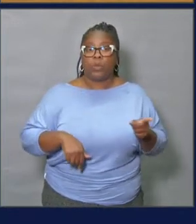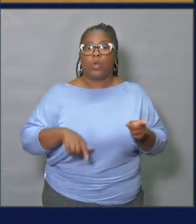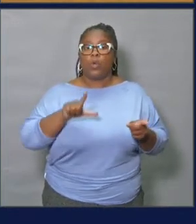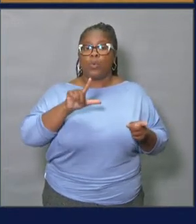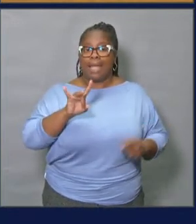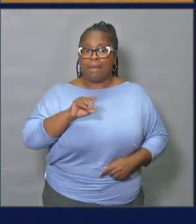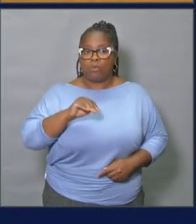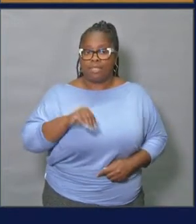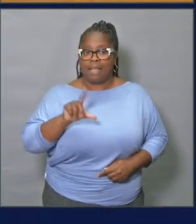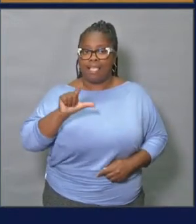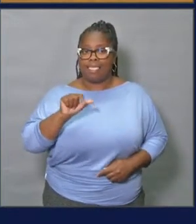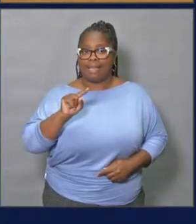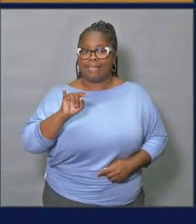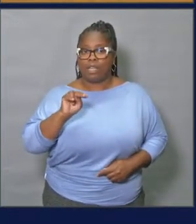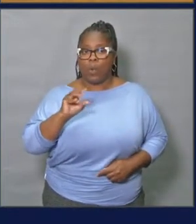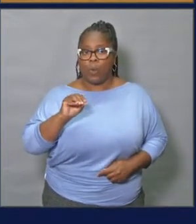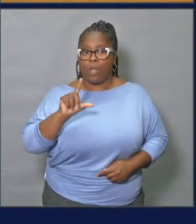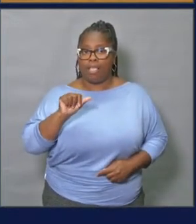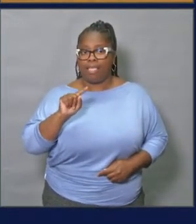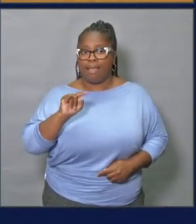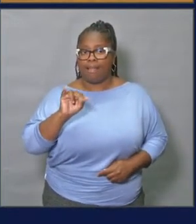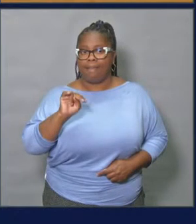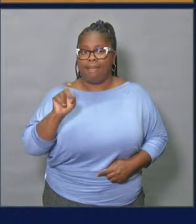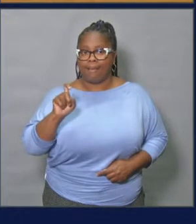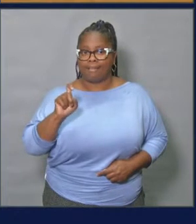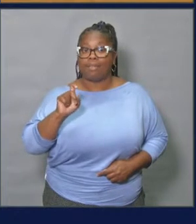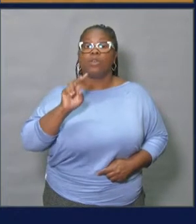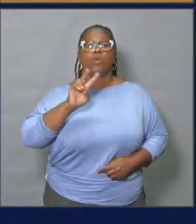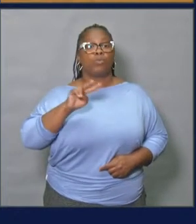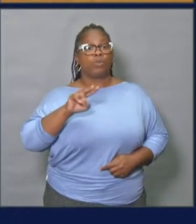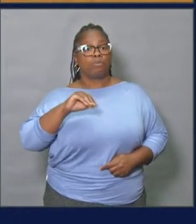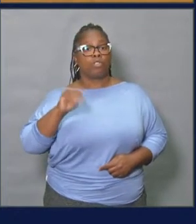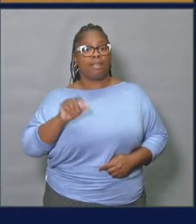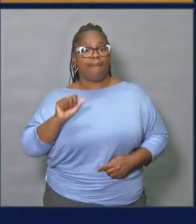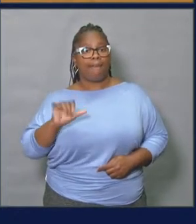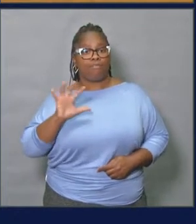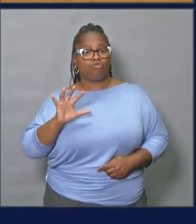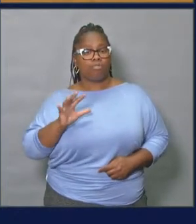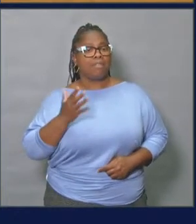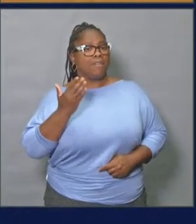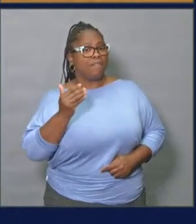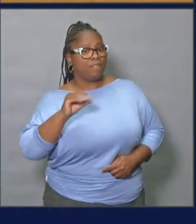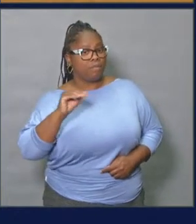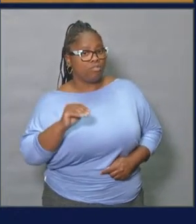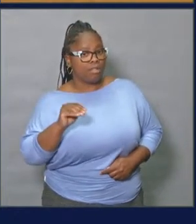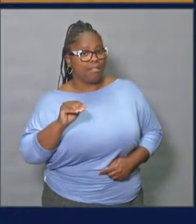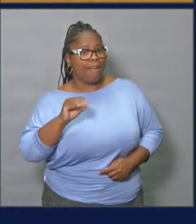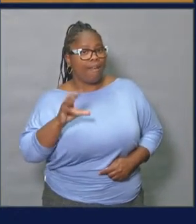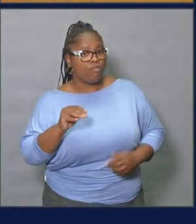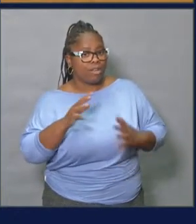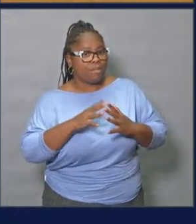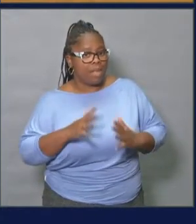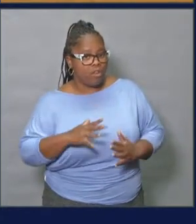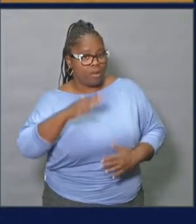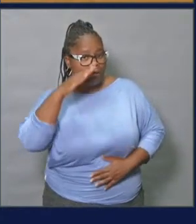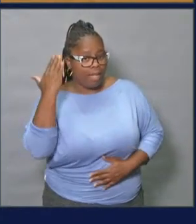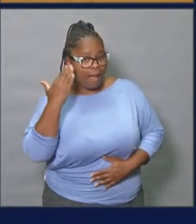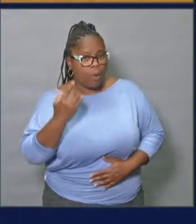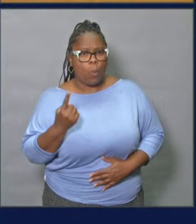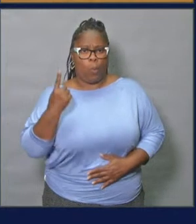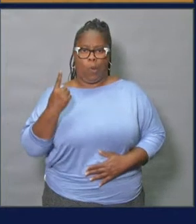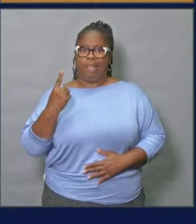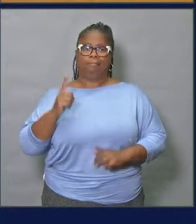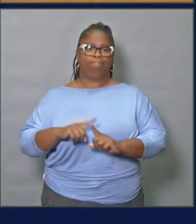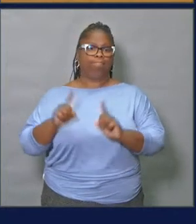were Latino Latinx, 22% were Asian, 15% were African American, and 1 identified as